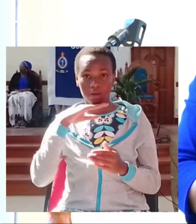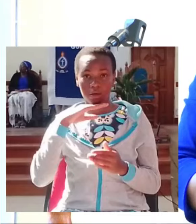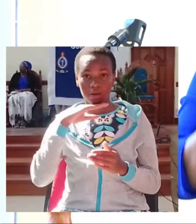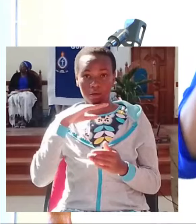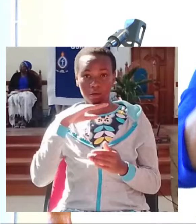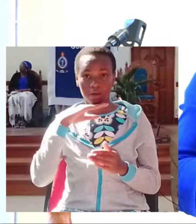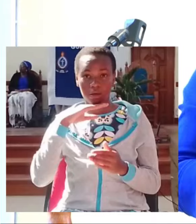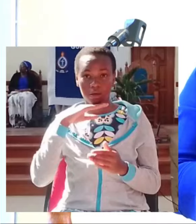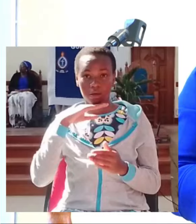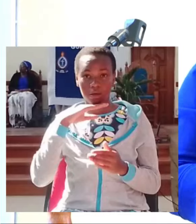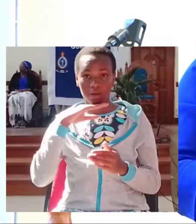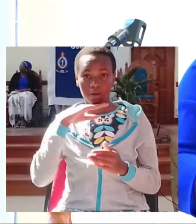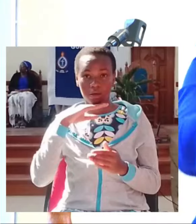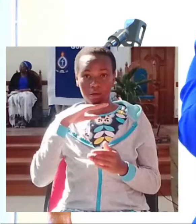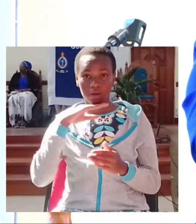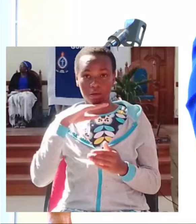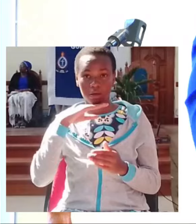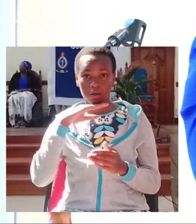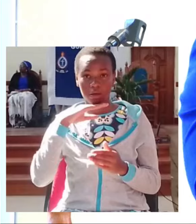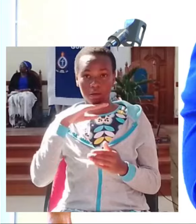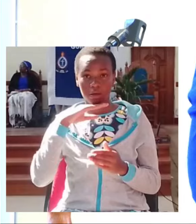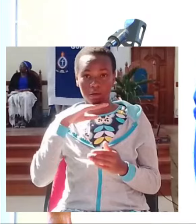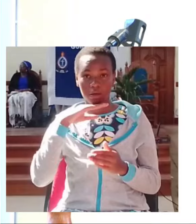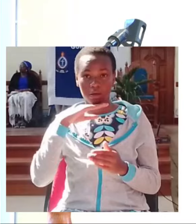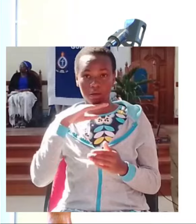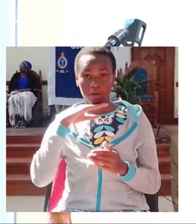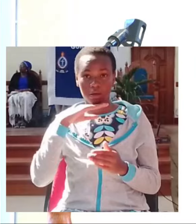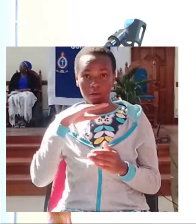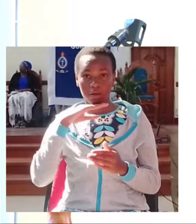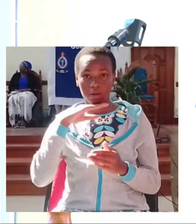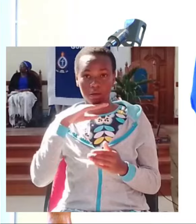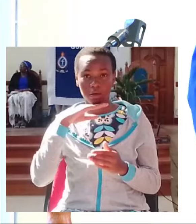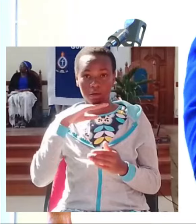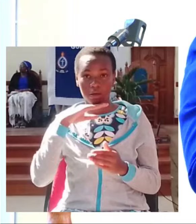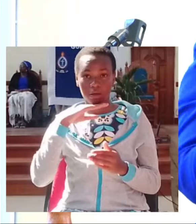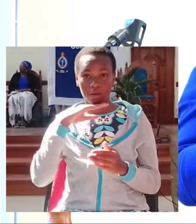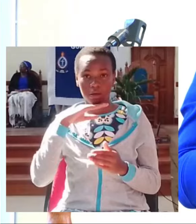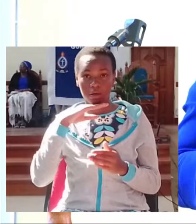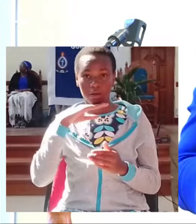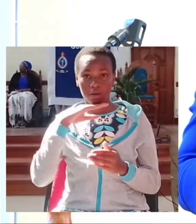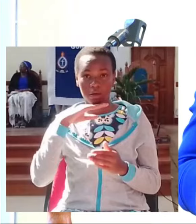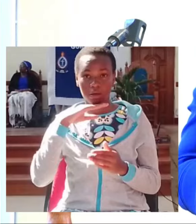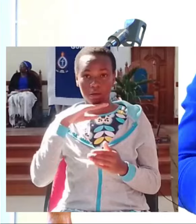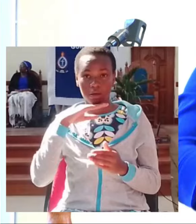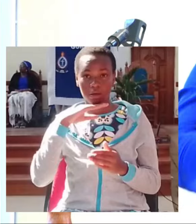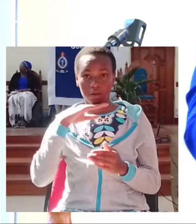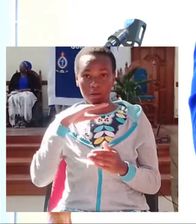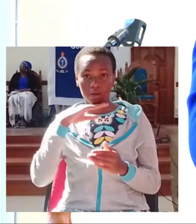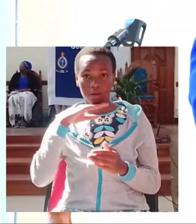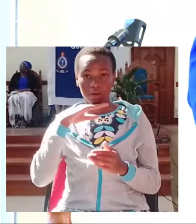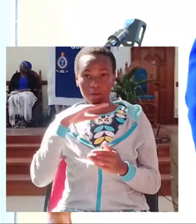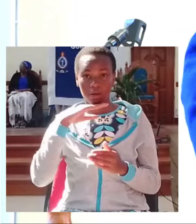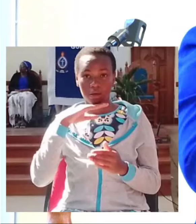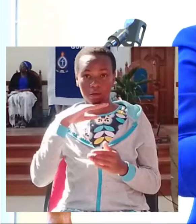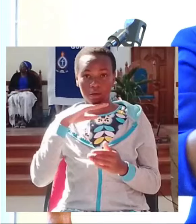Sikh, they are very monotheistic. And when we went there, the young man, he was a university student who was